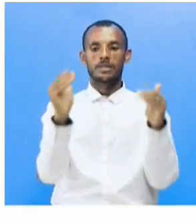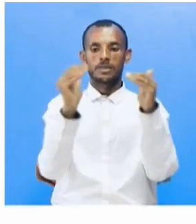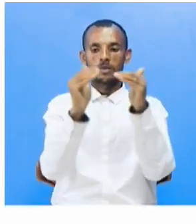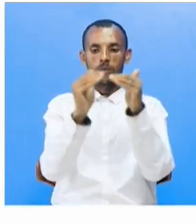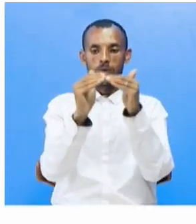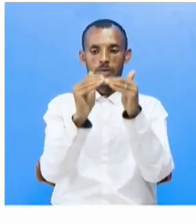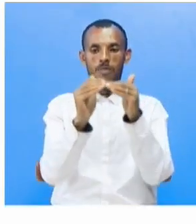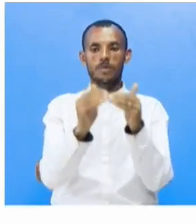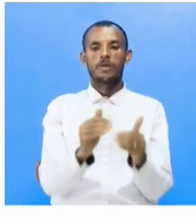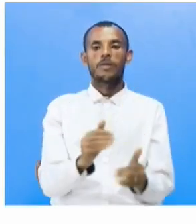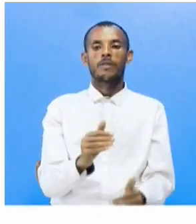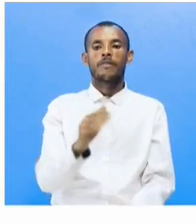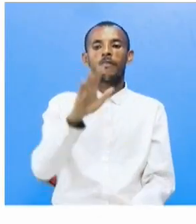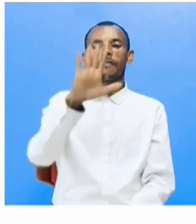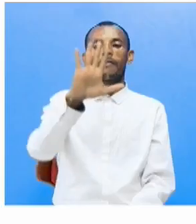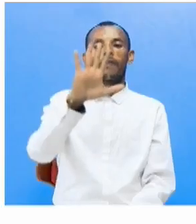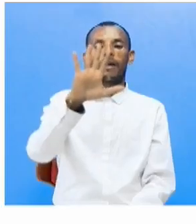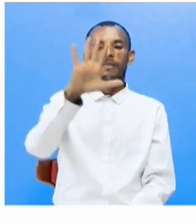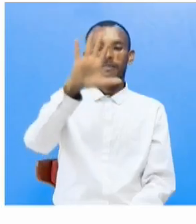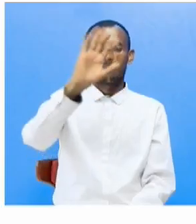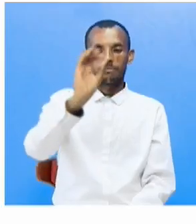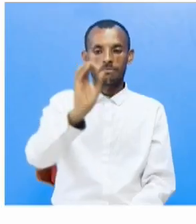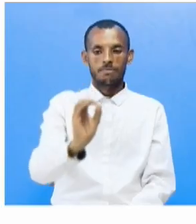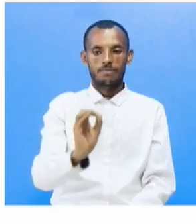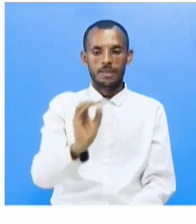given to be 5%.